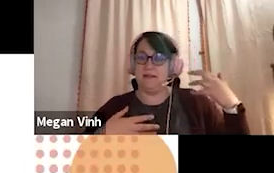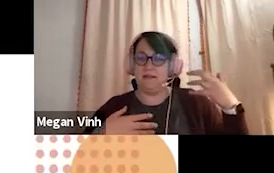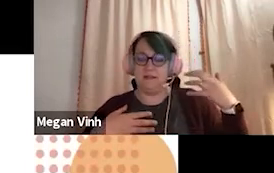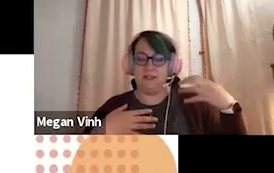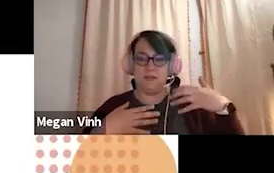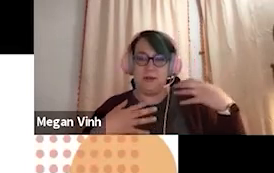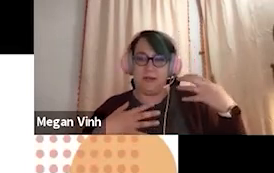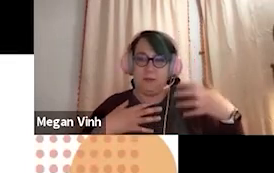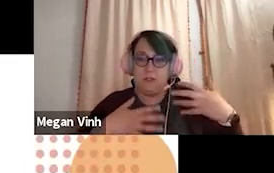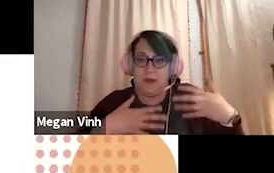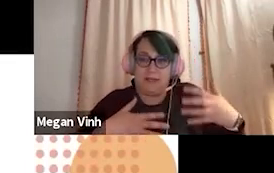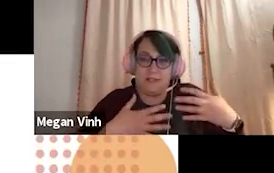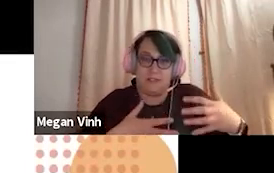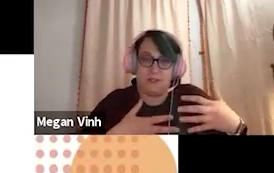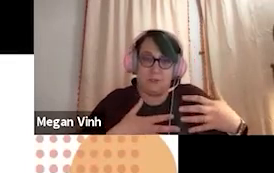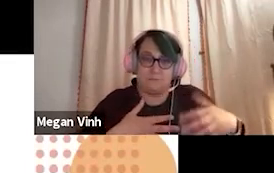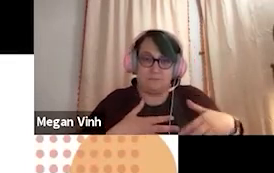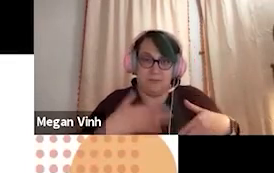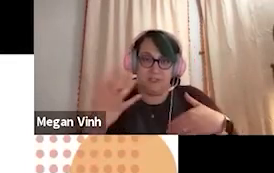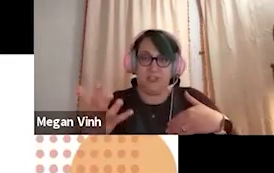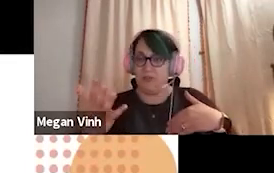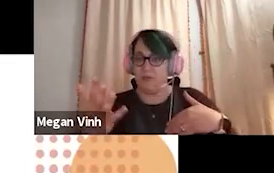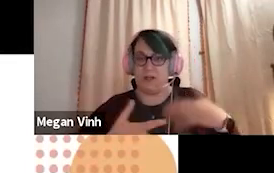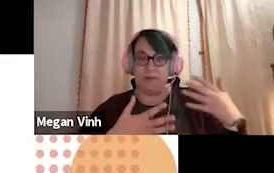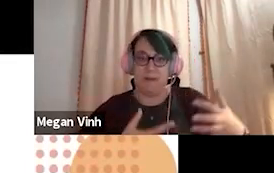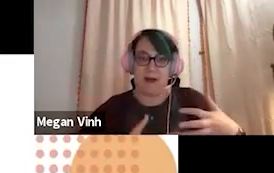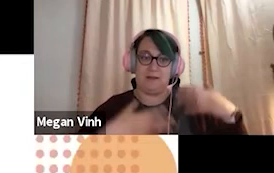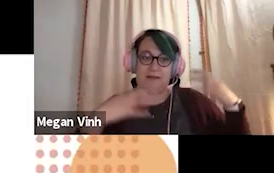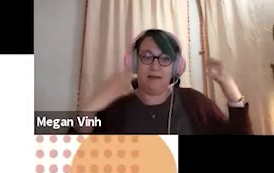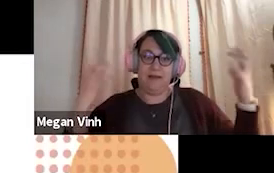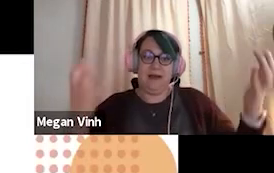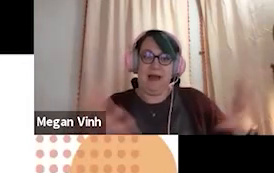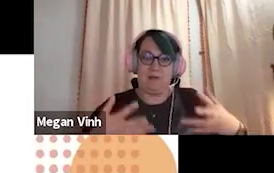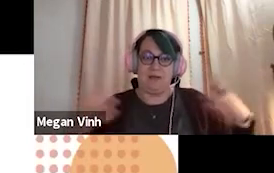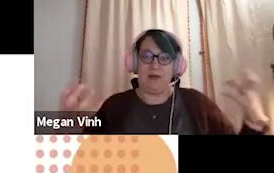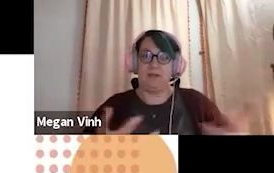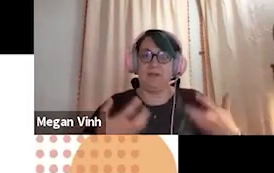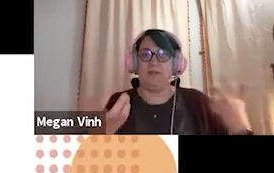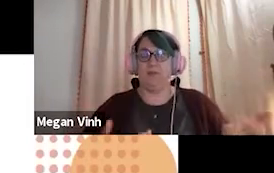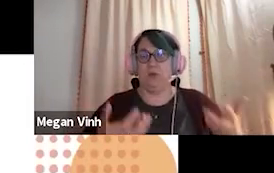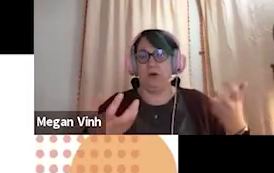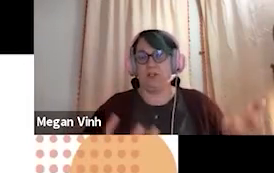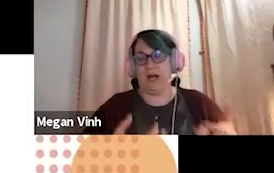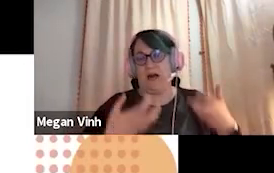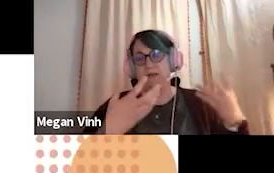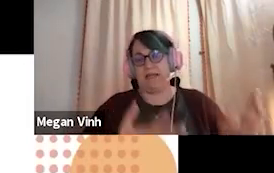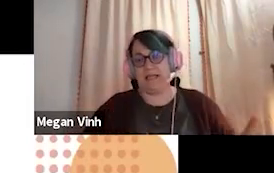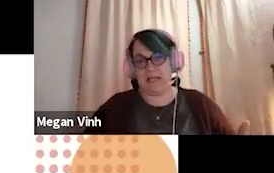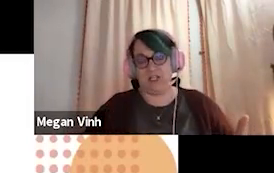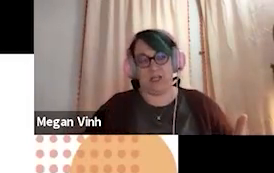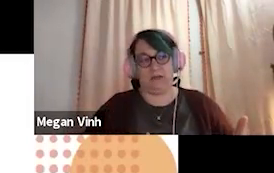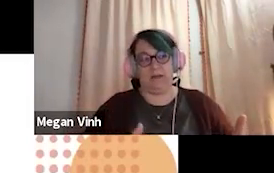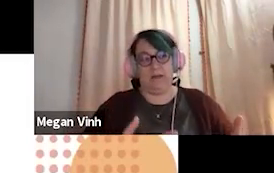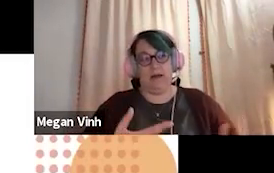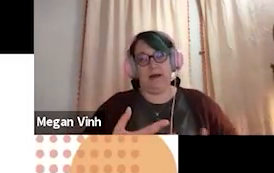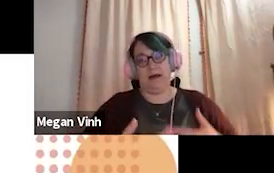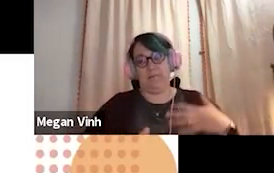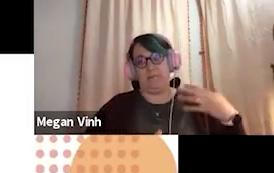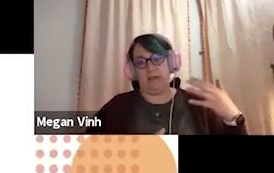it, you know, what do I need to do? Like Ching, you talked about modeling. How can I really support a child in